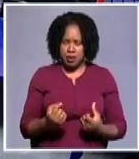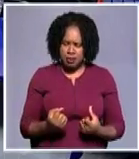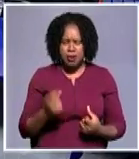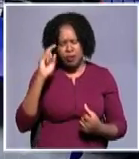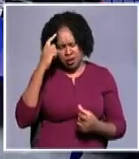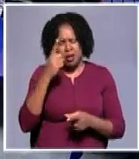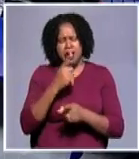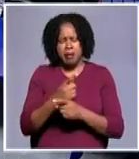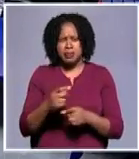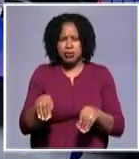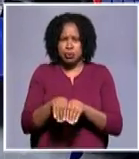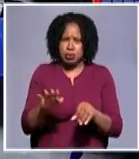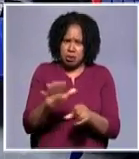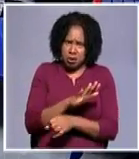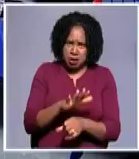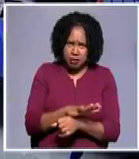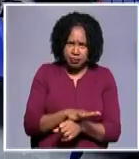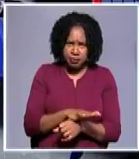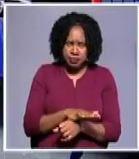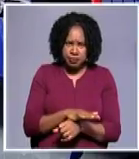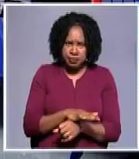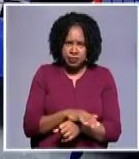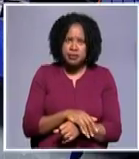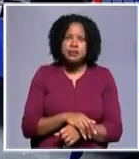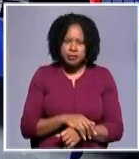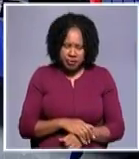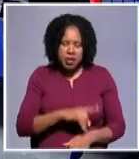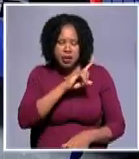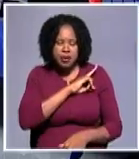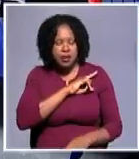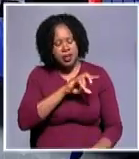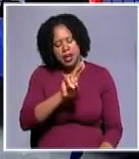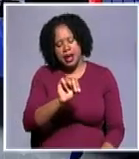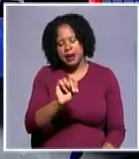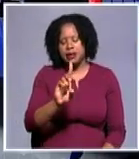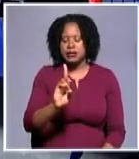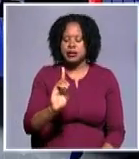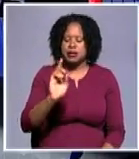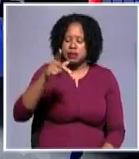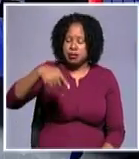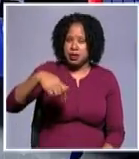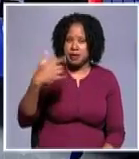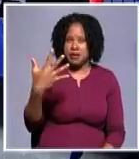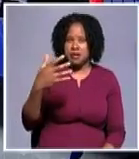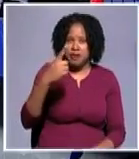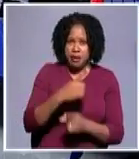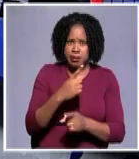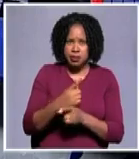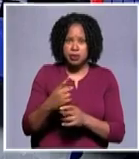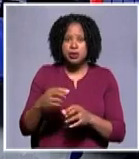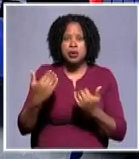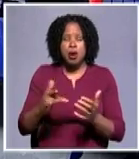is doing enough in addressing this issue? That's why the NDP 5 of the government has been taken up by the Ministry of